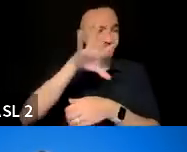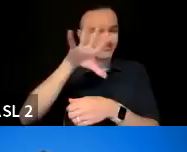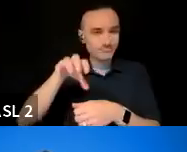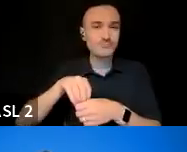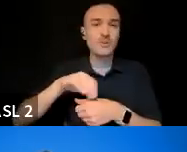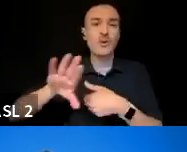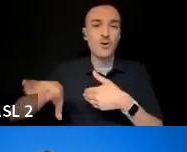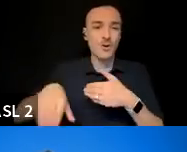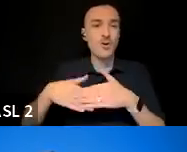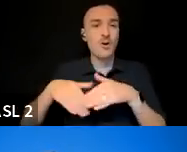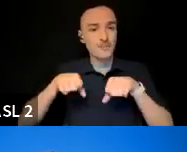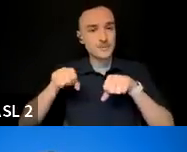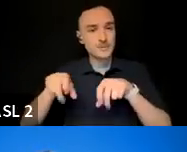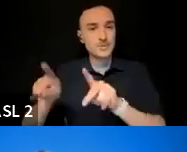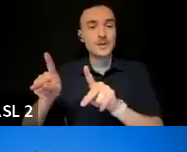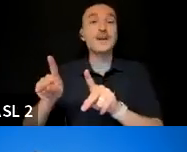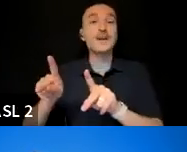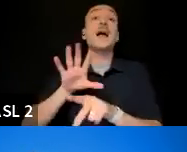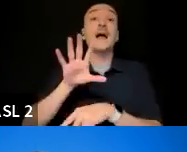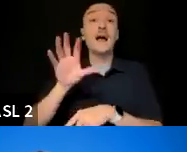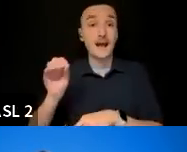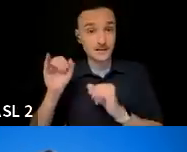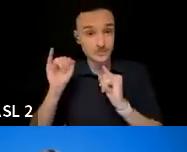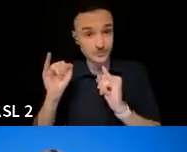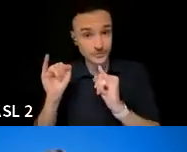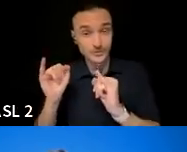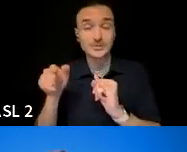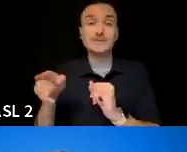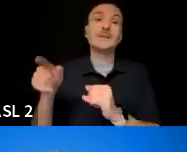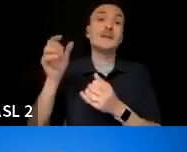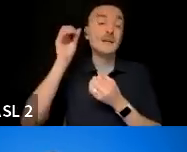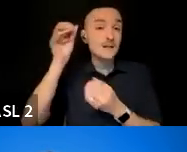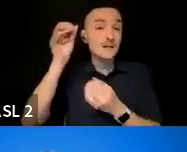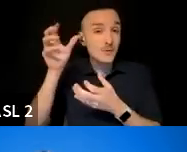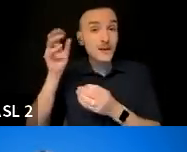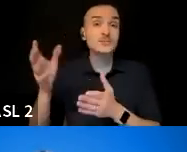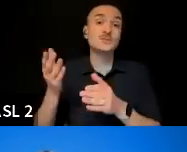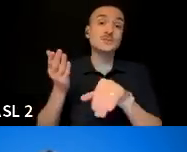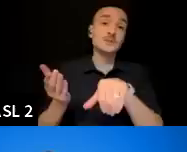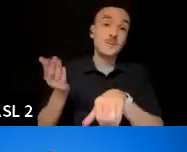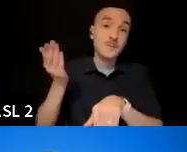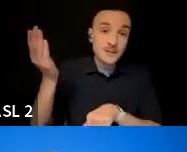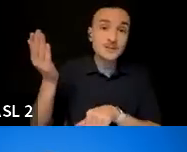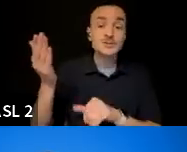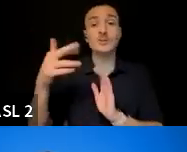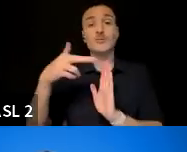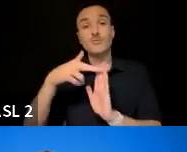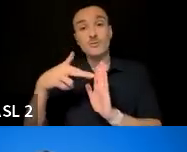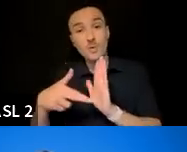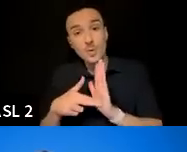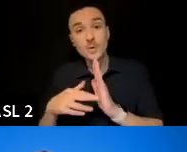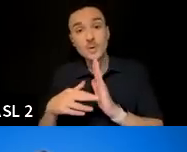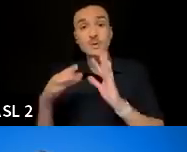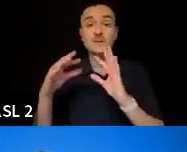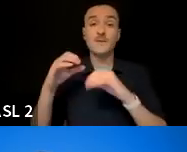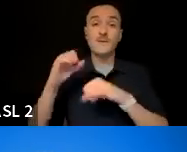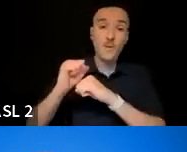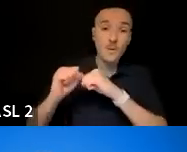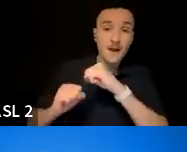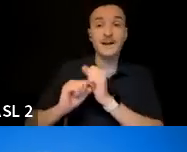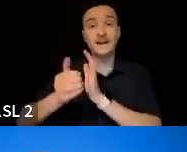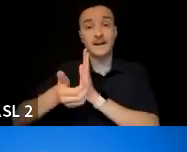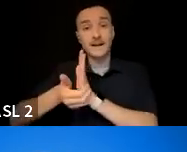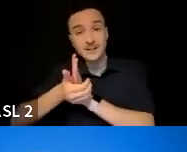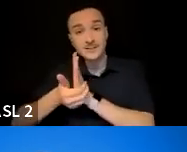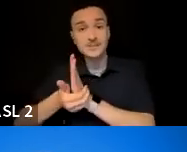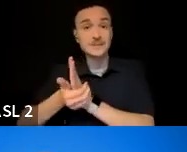It includes information on registration and submission options and rules for formatting attachments and all sorts of other resources, and form by